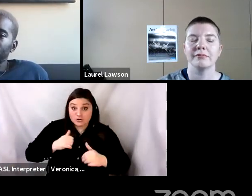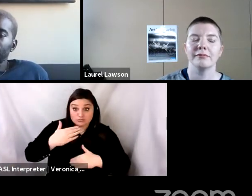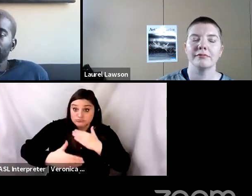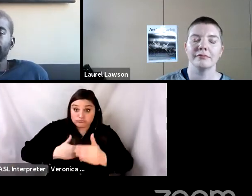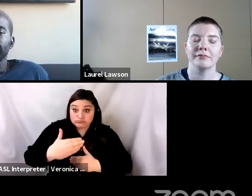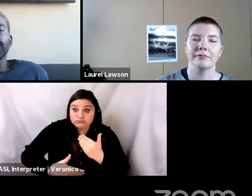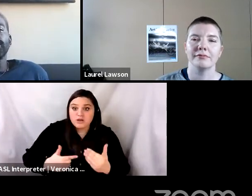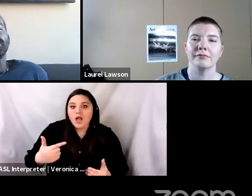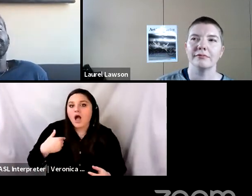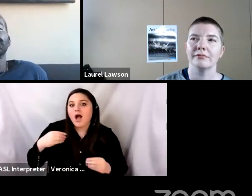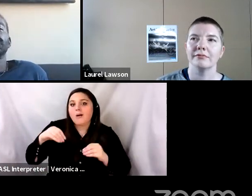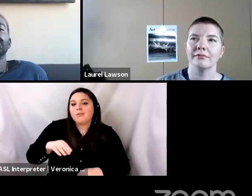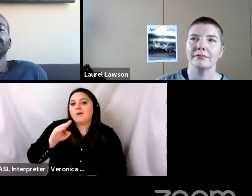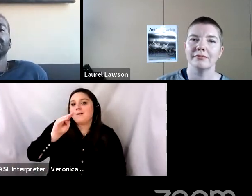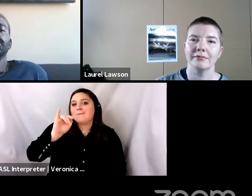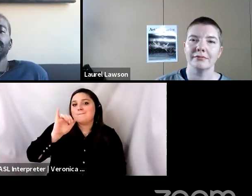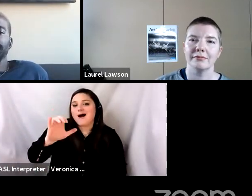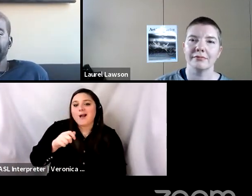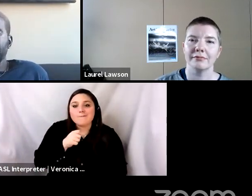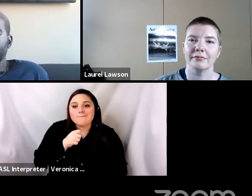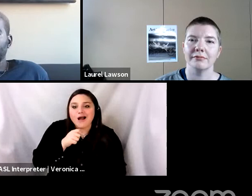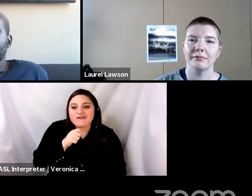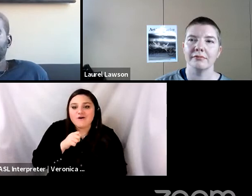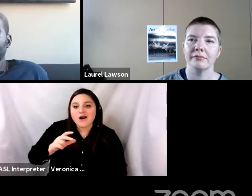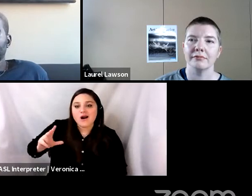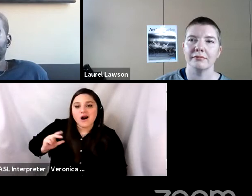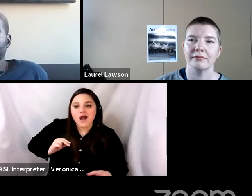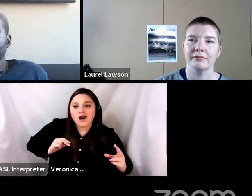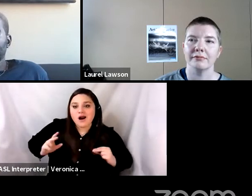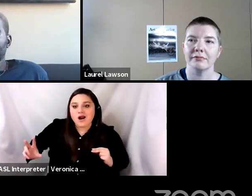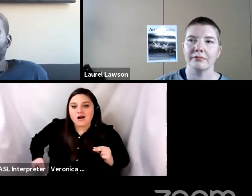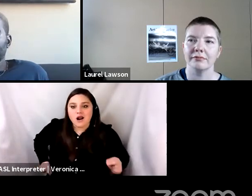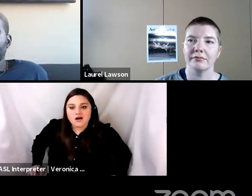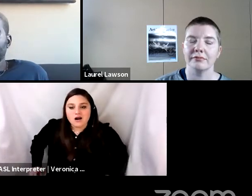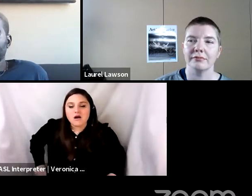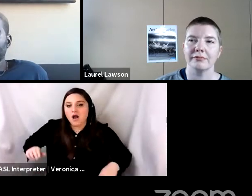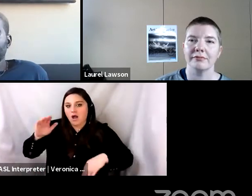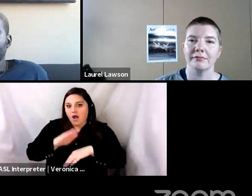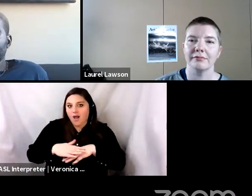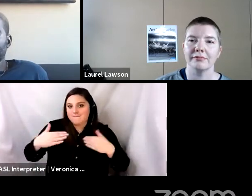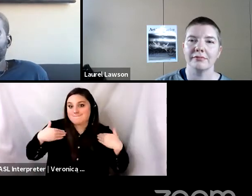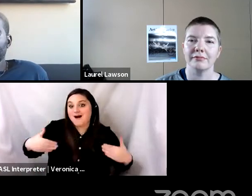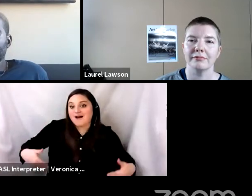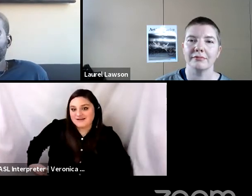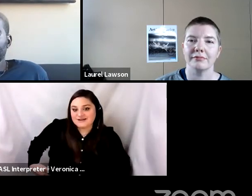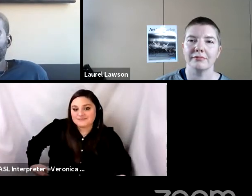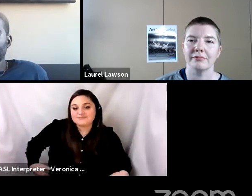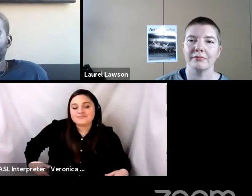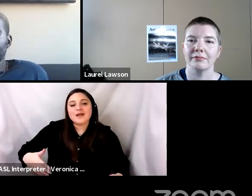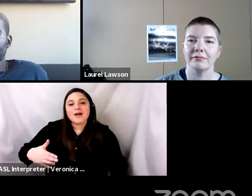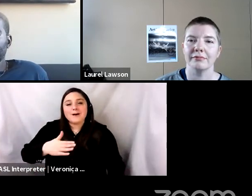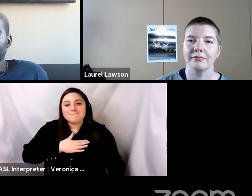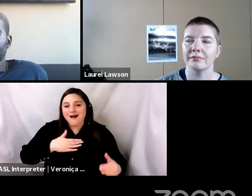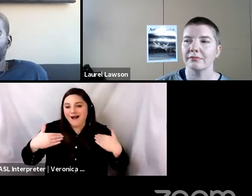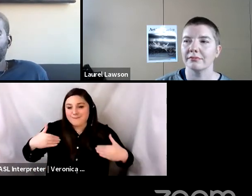and I have a very loud body. I have a connective